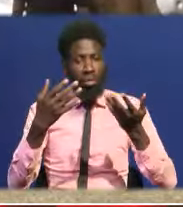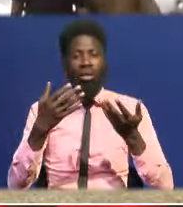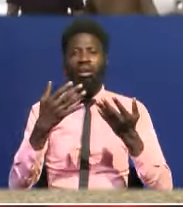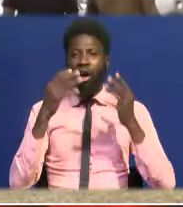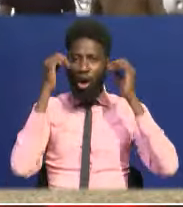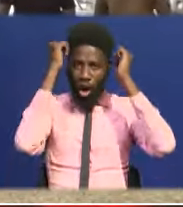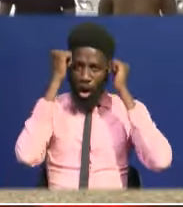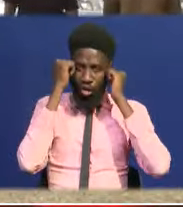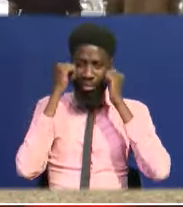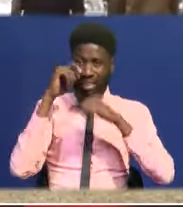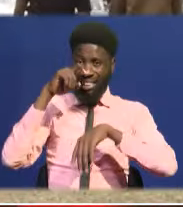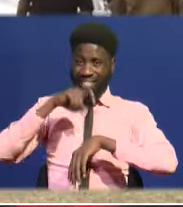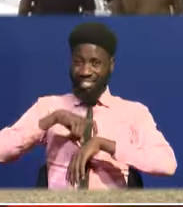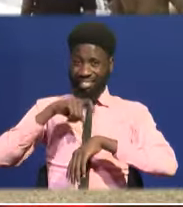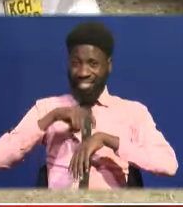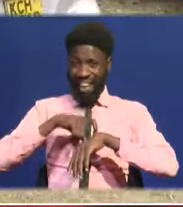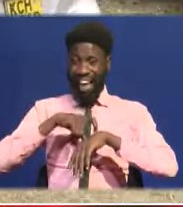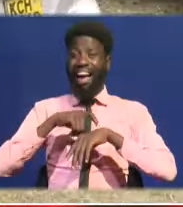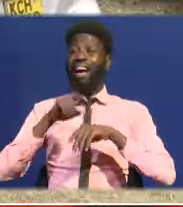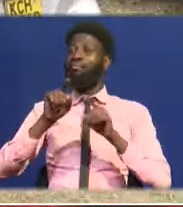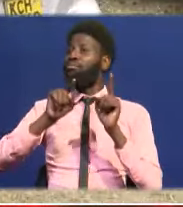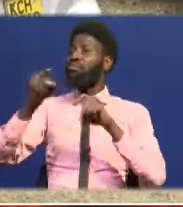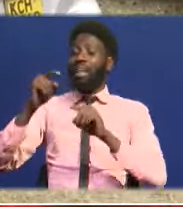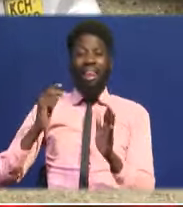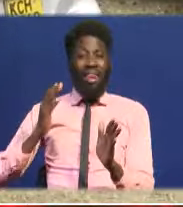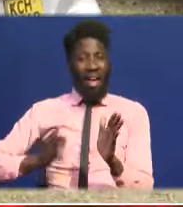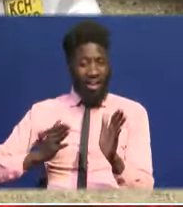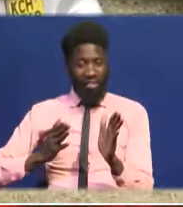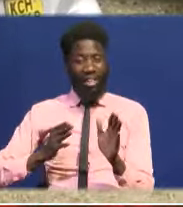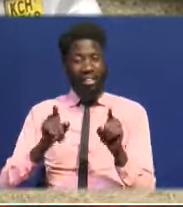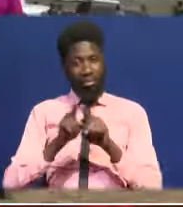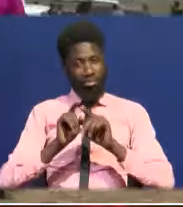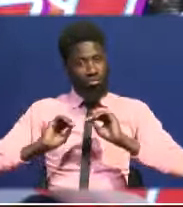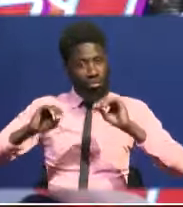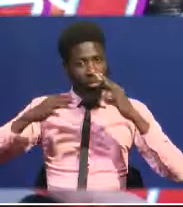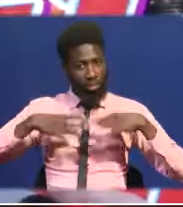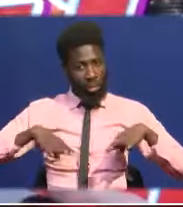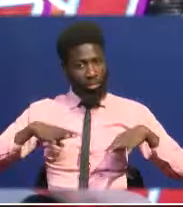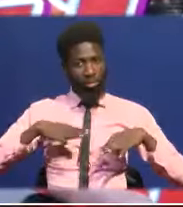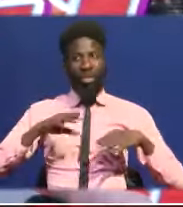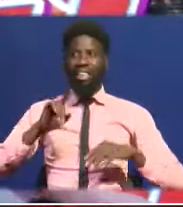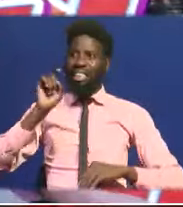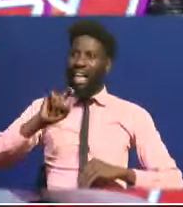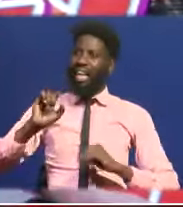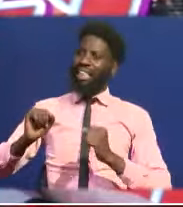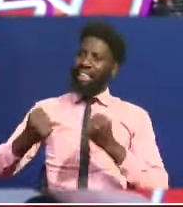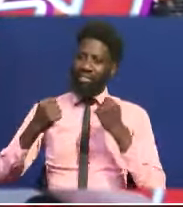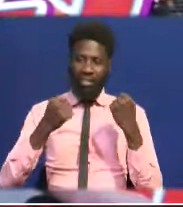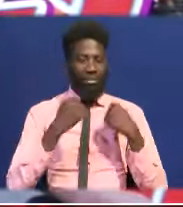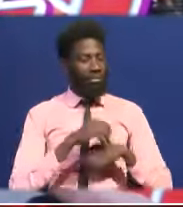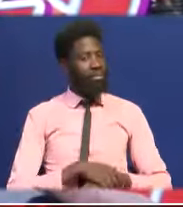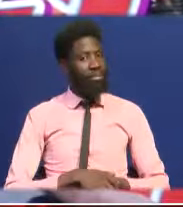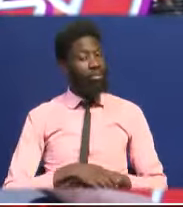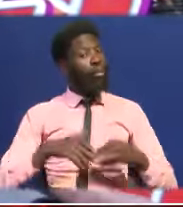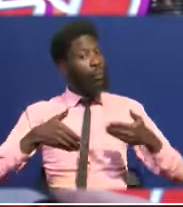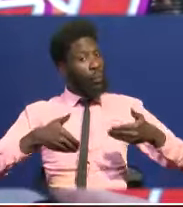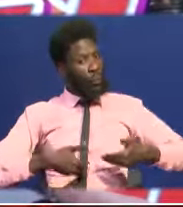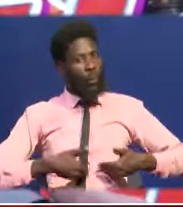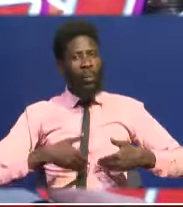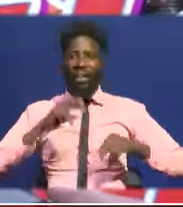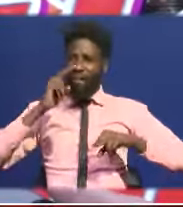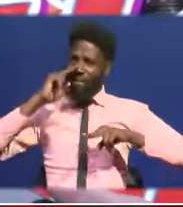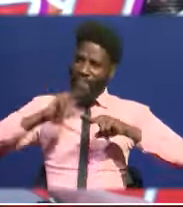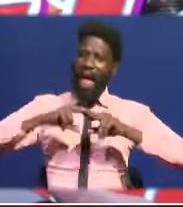while educating the public on the safety measures. Sure that young people are having fun, but fun that